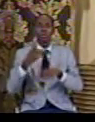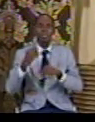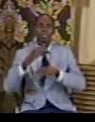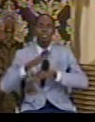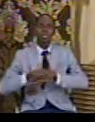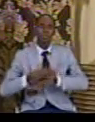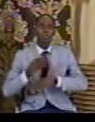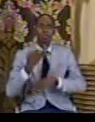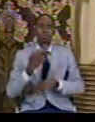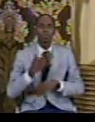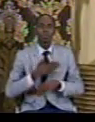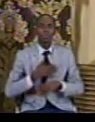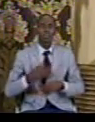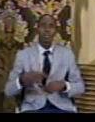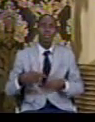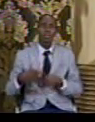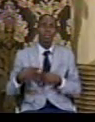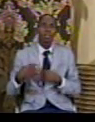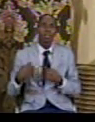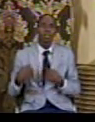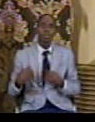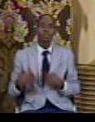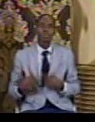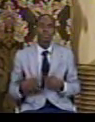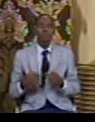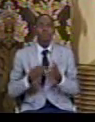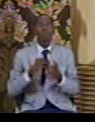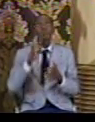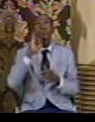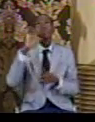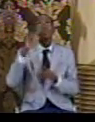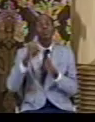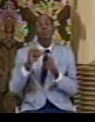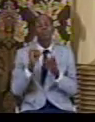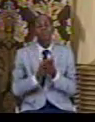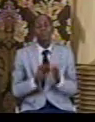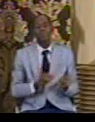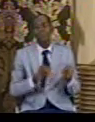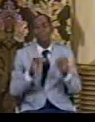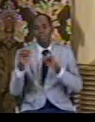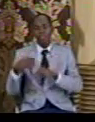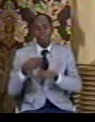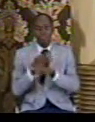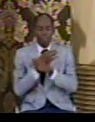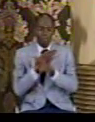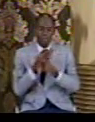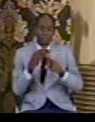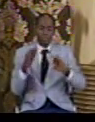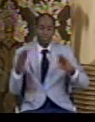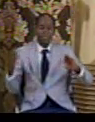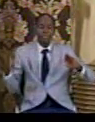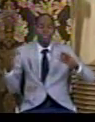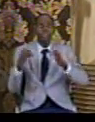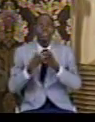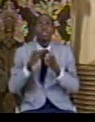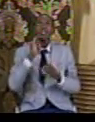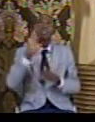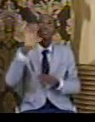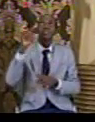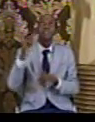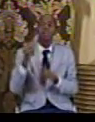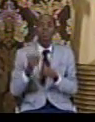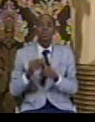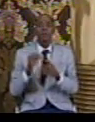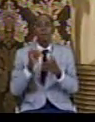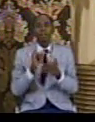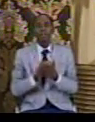Upon the table of, it is the word that sets me free. It is